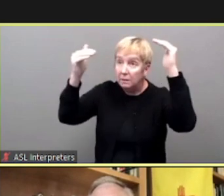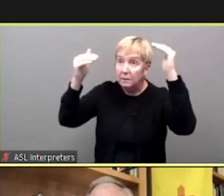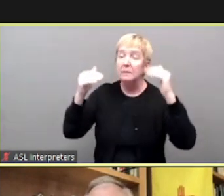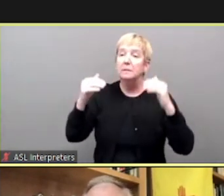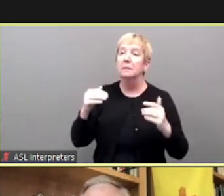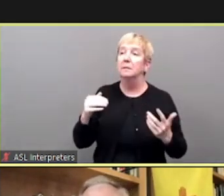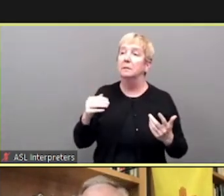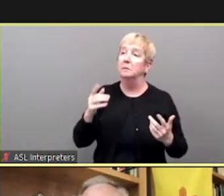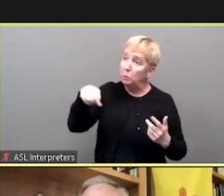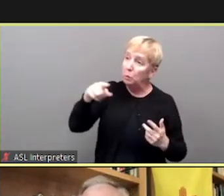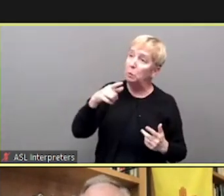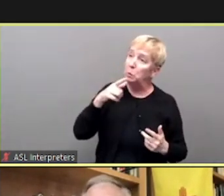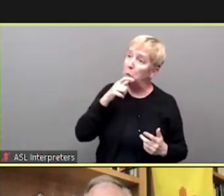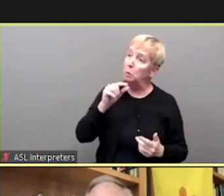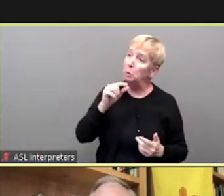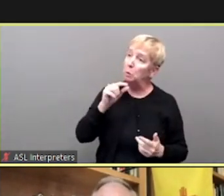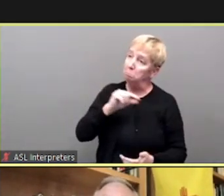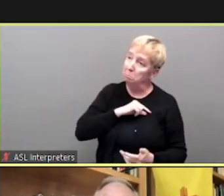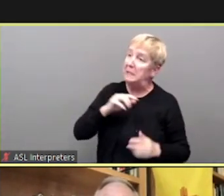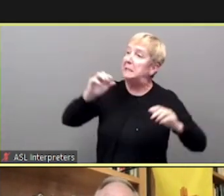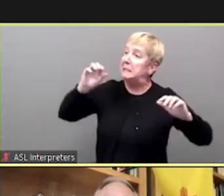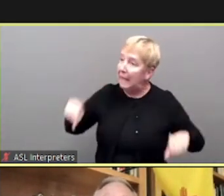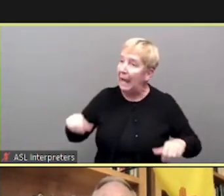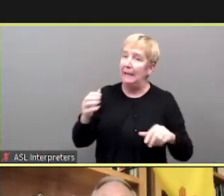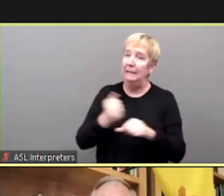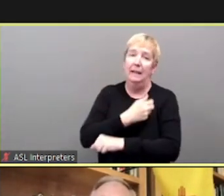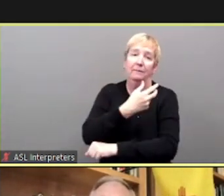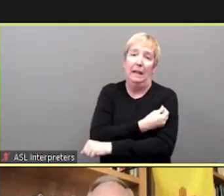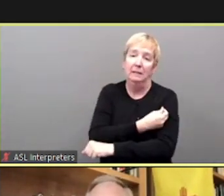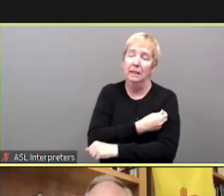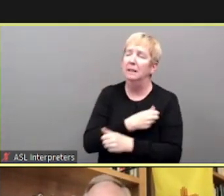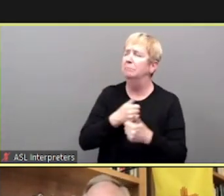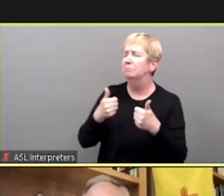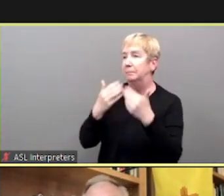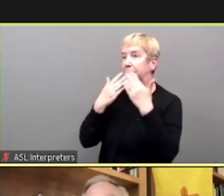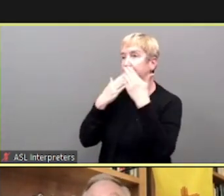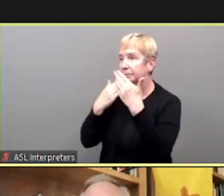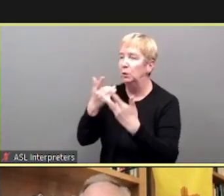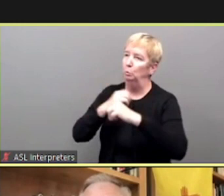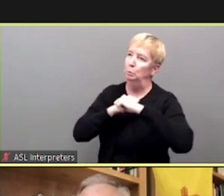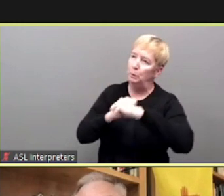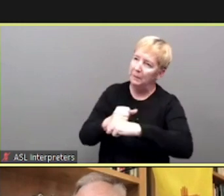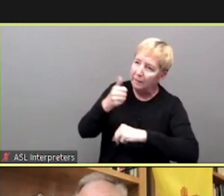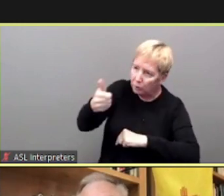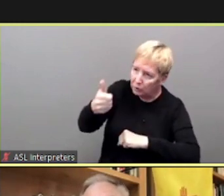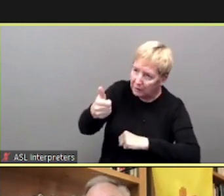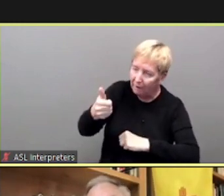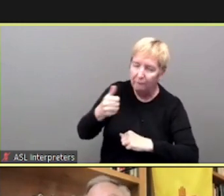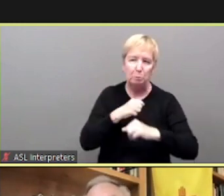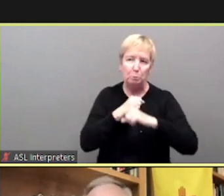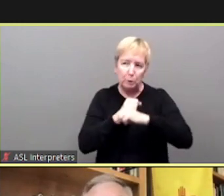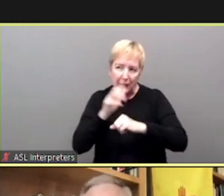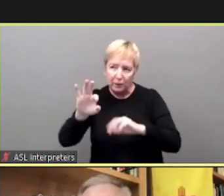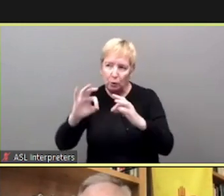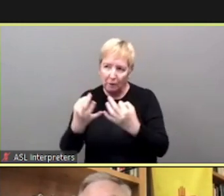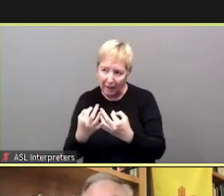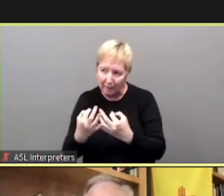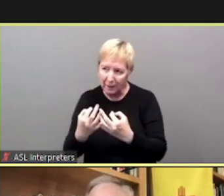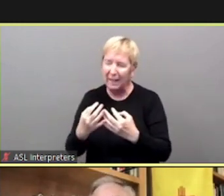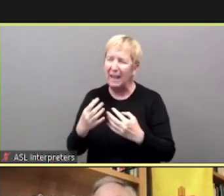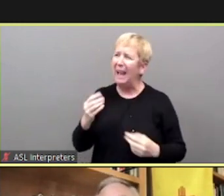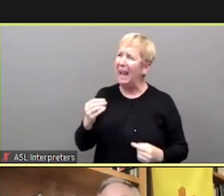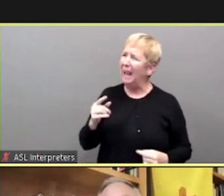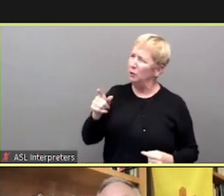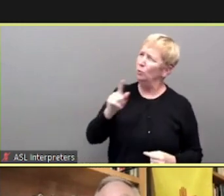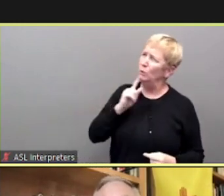for vaccination who've gotten it have not only protected yourself and your family, but you've actually protected in a really meaningful